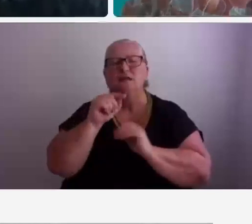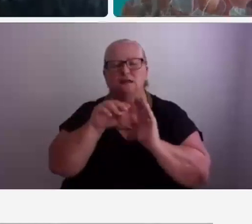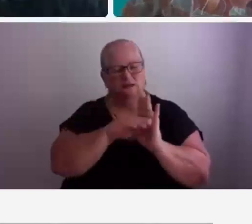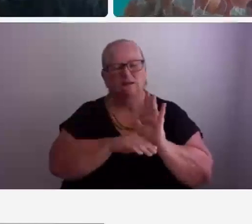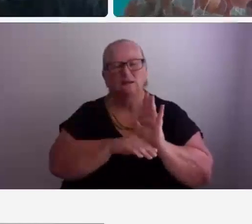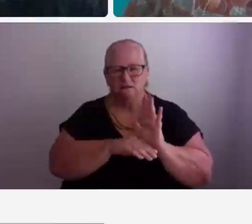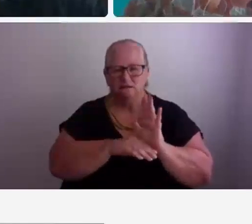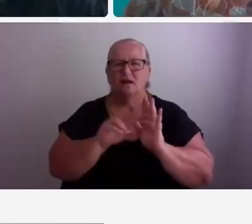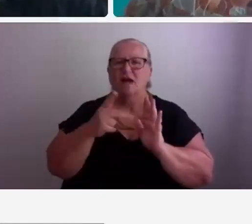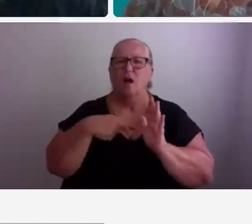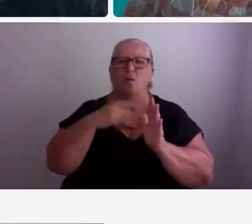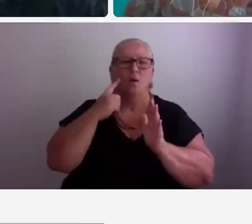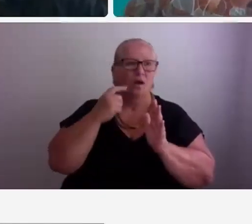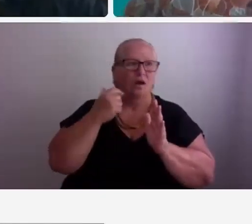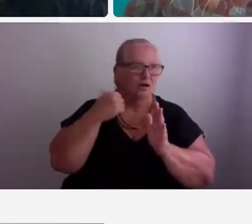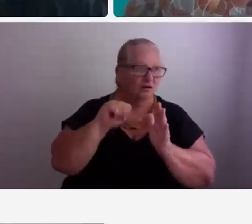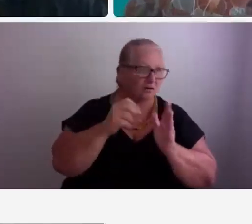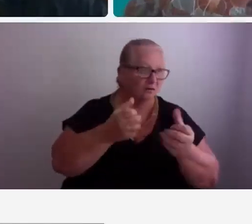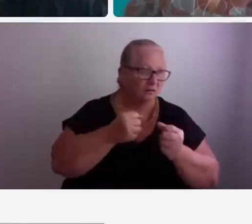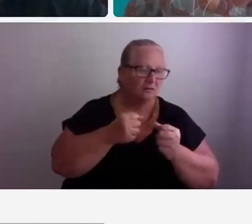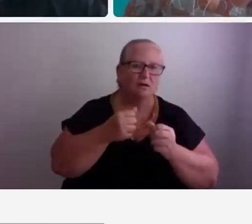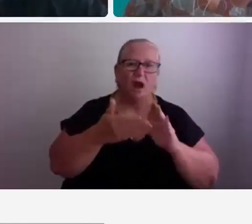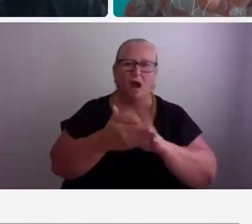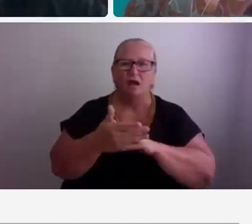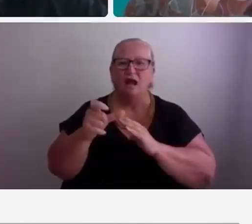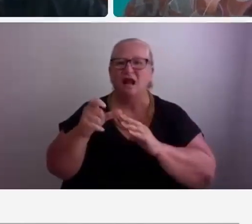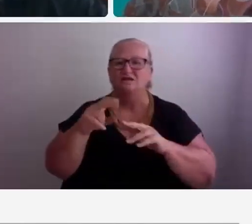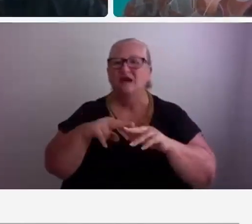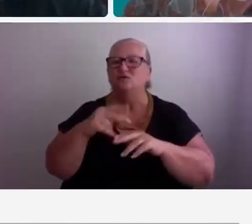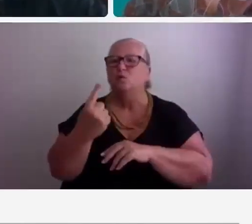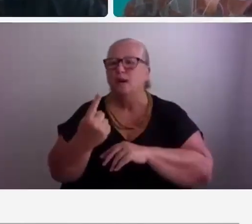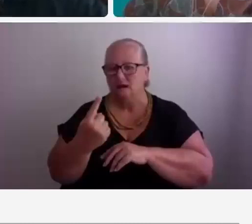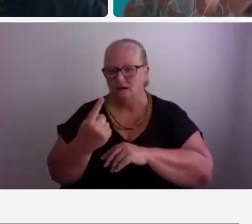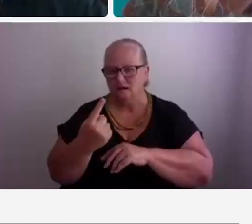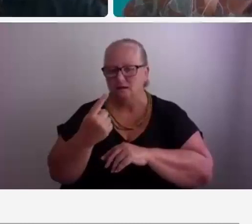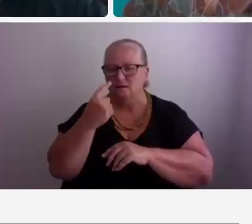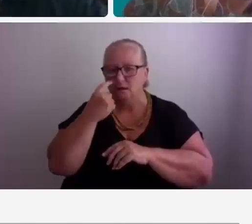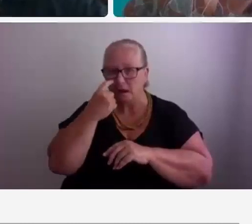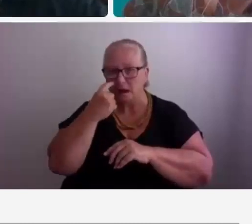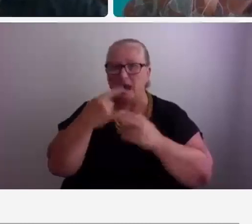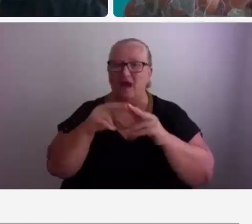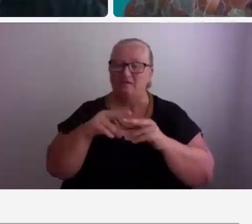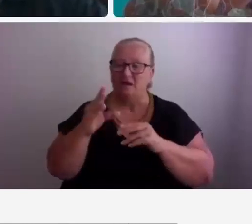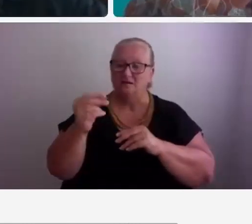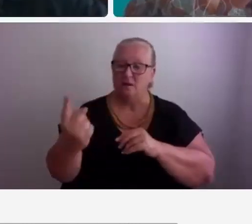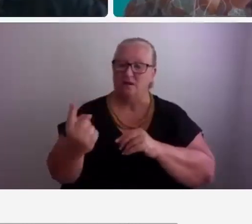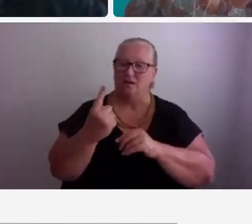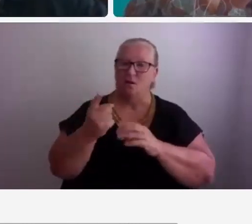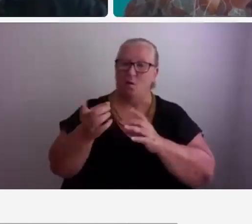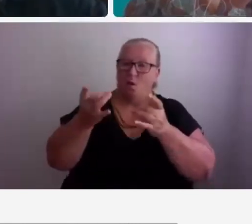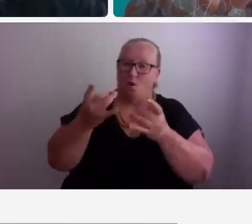pay on based upon classification 1. So if someone comes in and they're already in respite